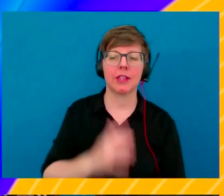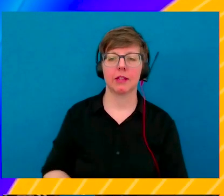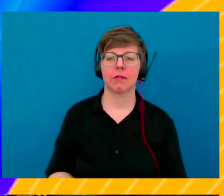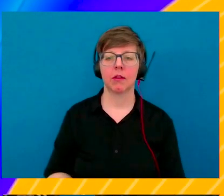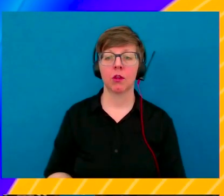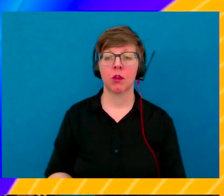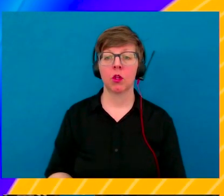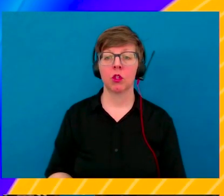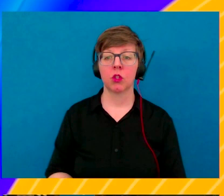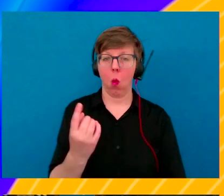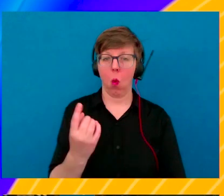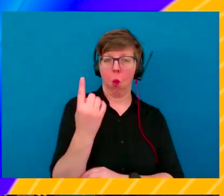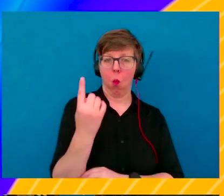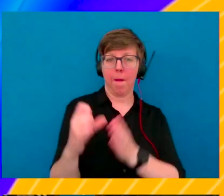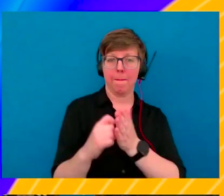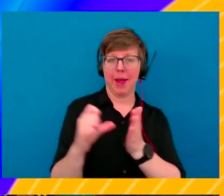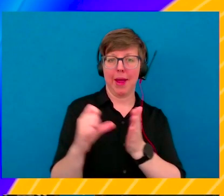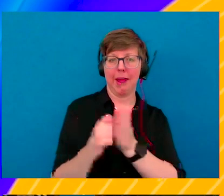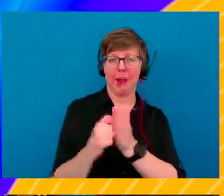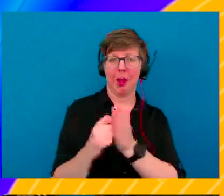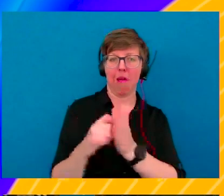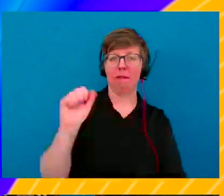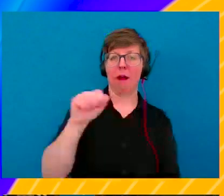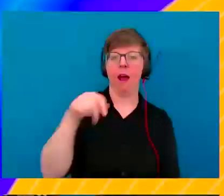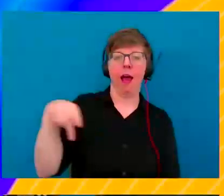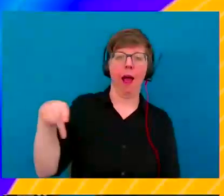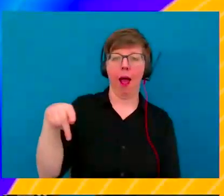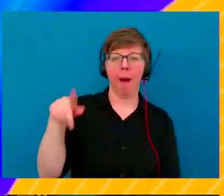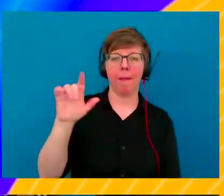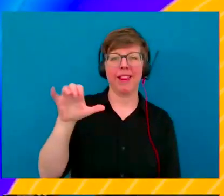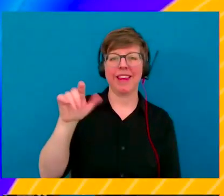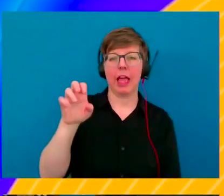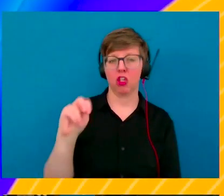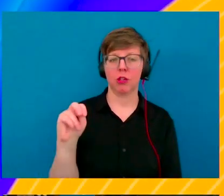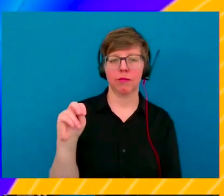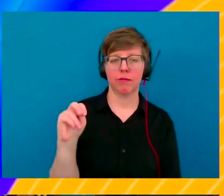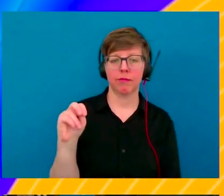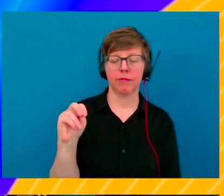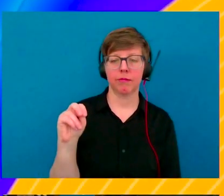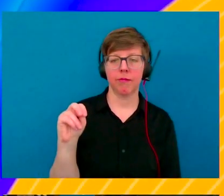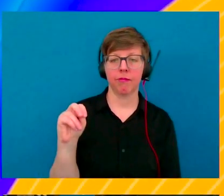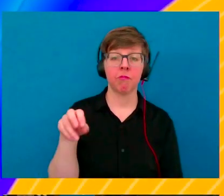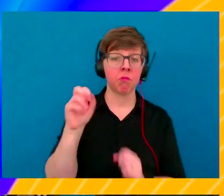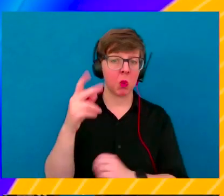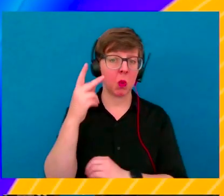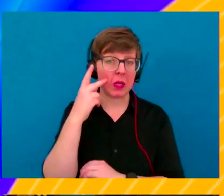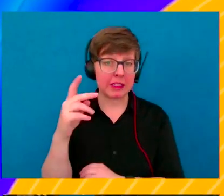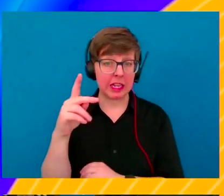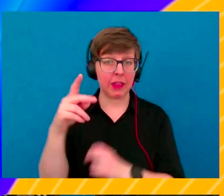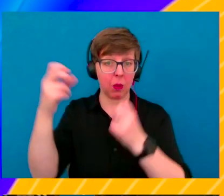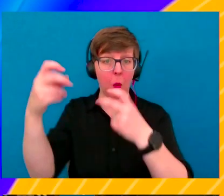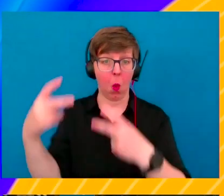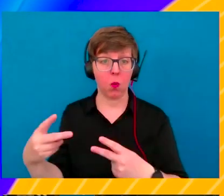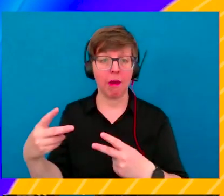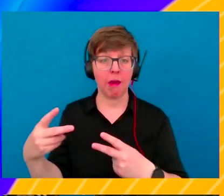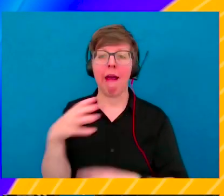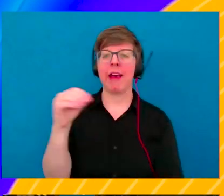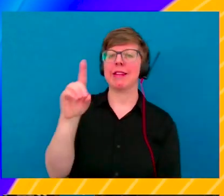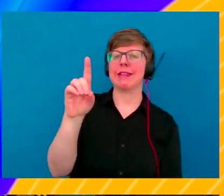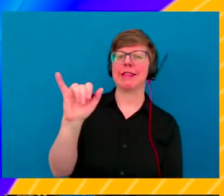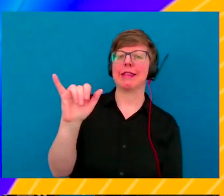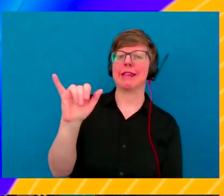application, for example, you can see you actually can view this code, and these are dynamic. So as I'm making